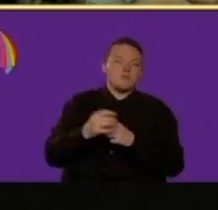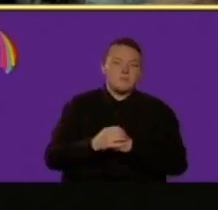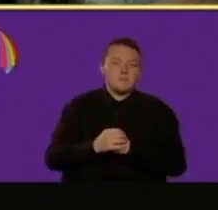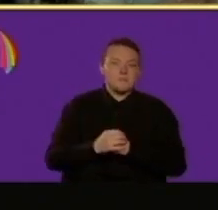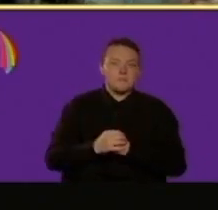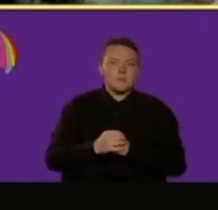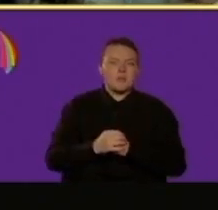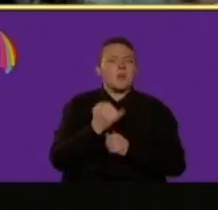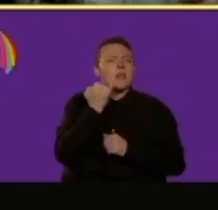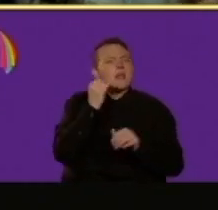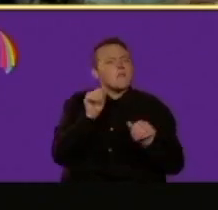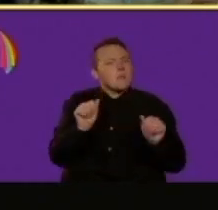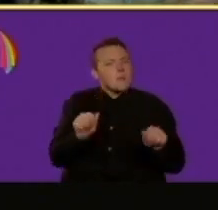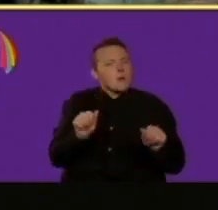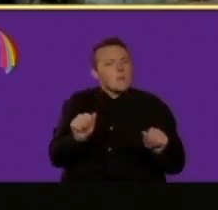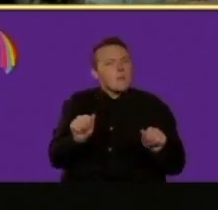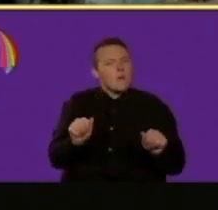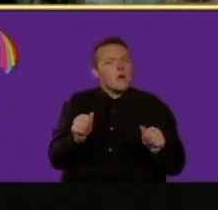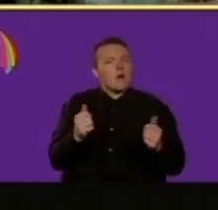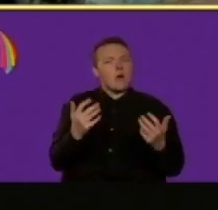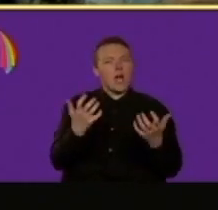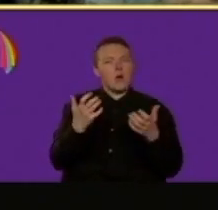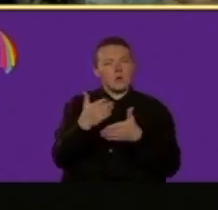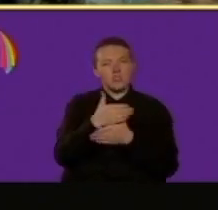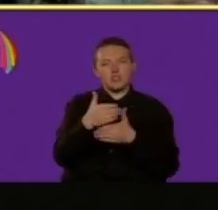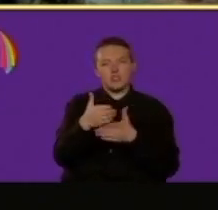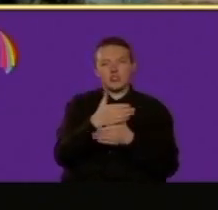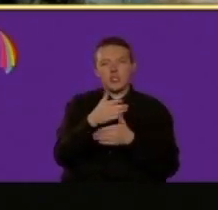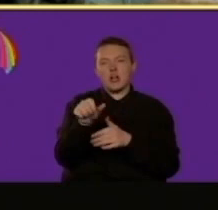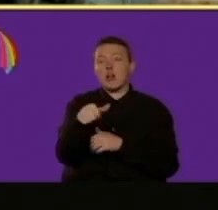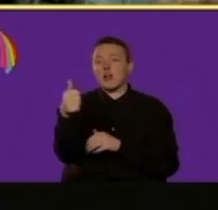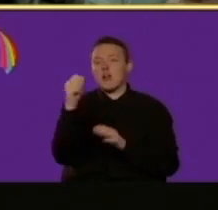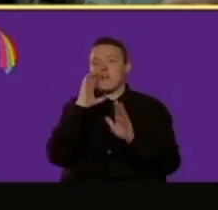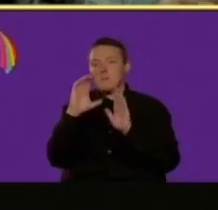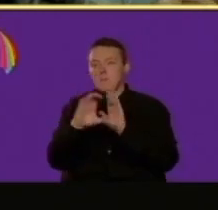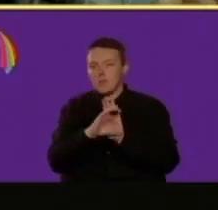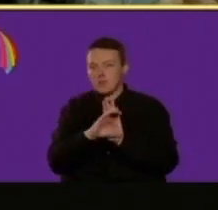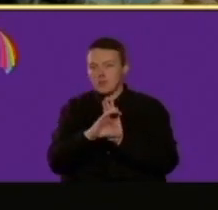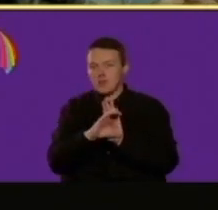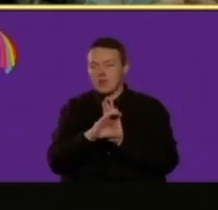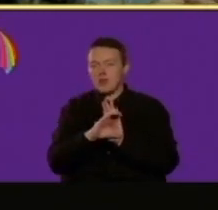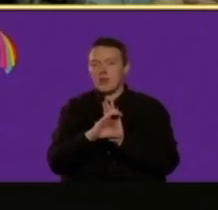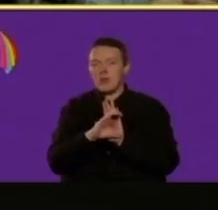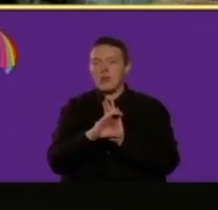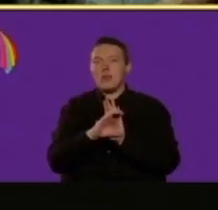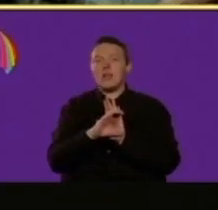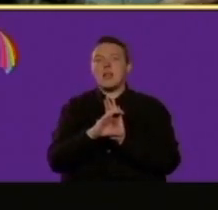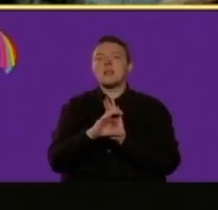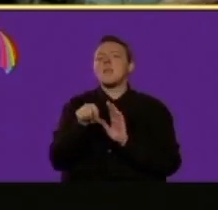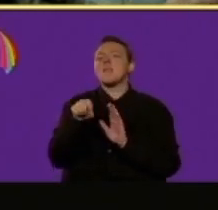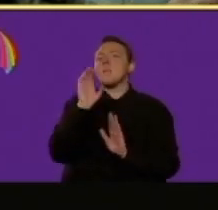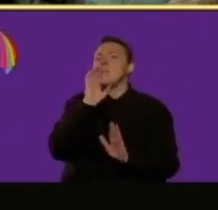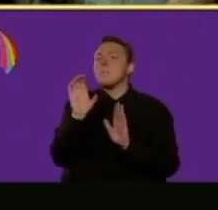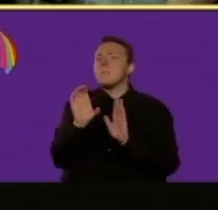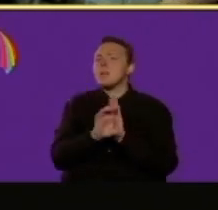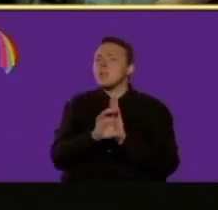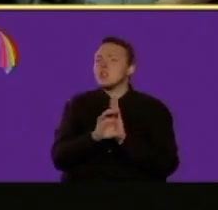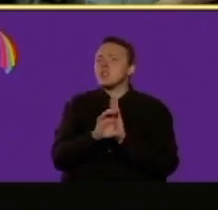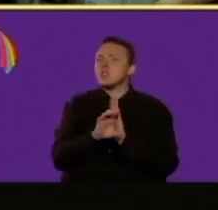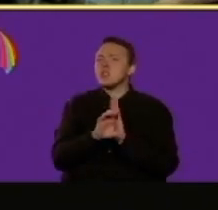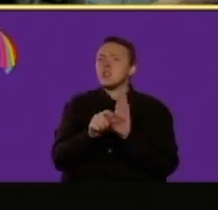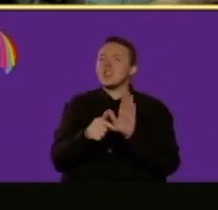touch scratch, but due to the since the Braille language is different in every language, and the